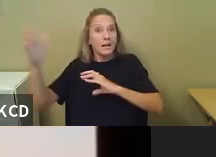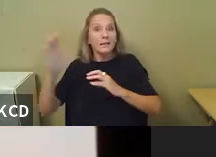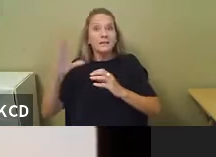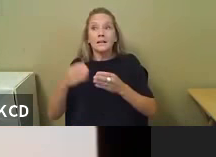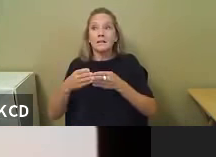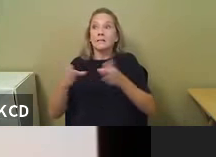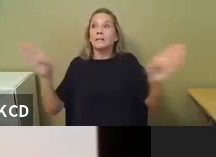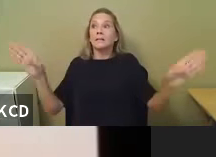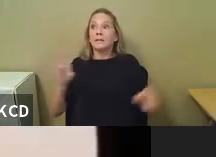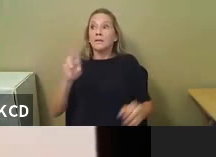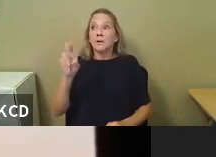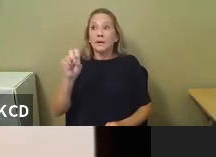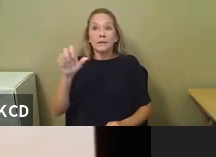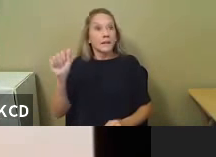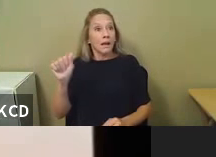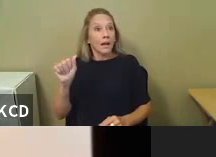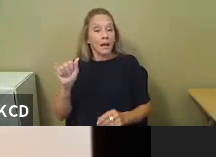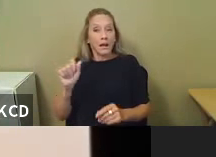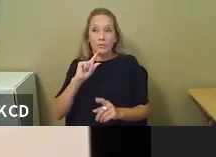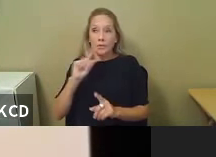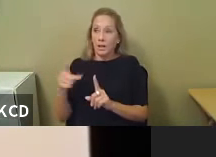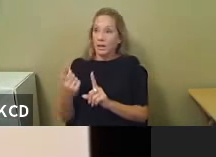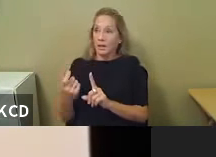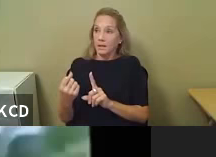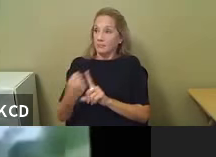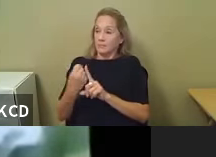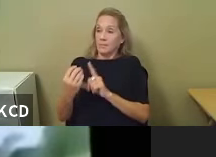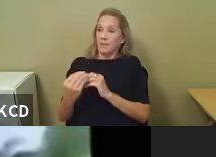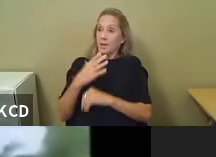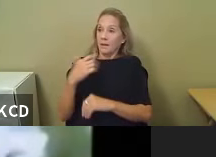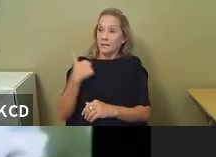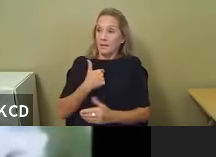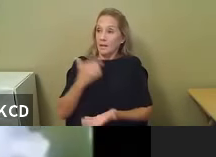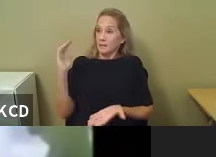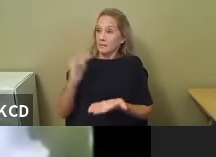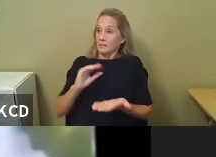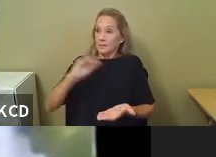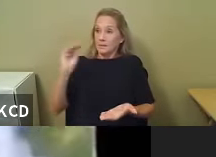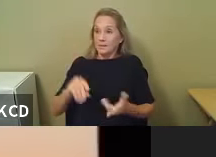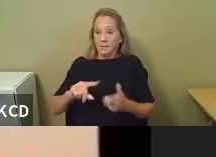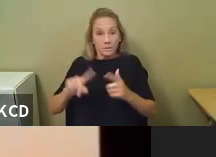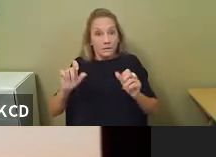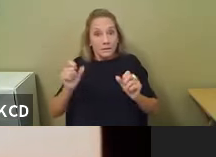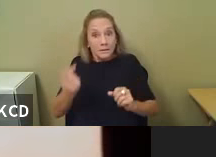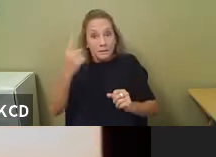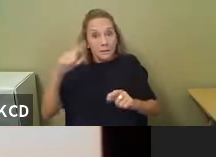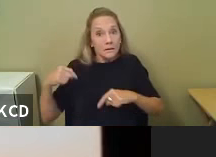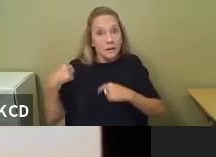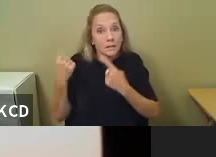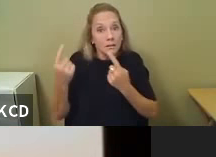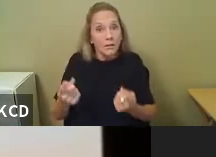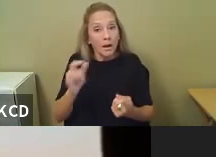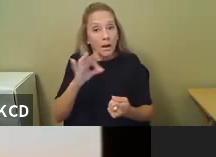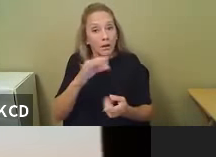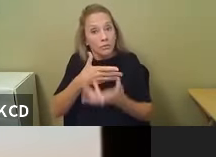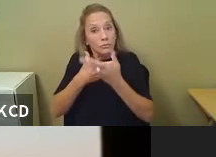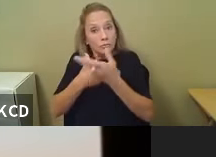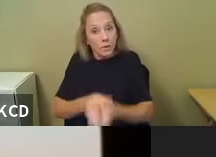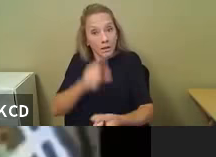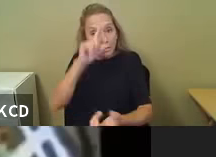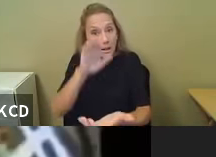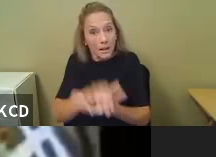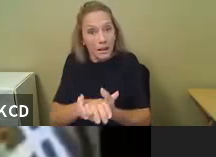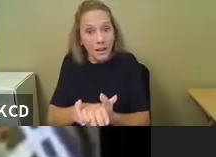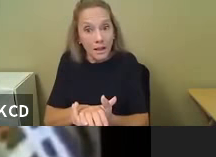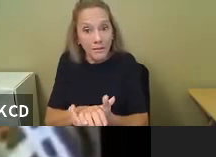has impacted us only marginally here in East Tennessee. We watch from afar, secure in the belief that it can't